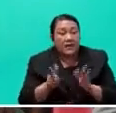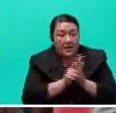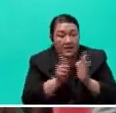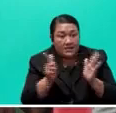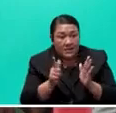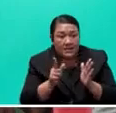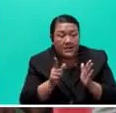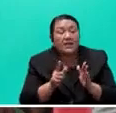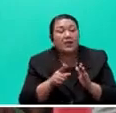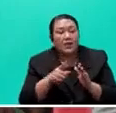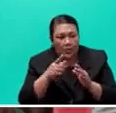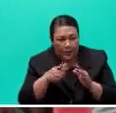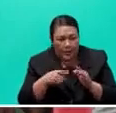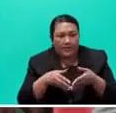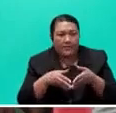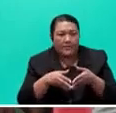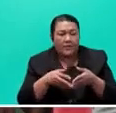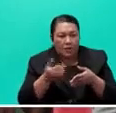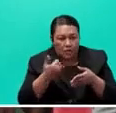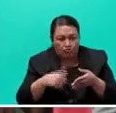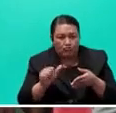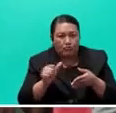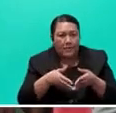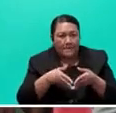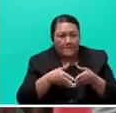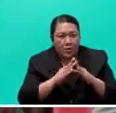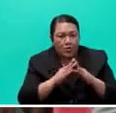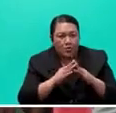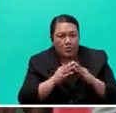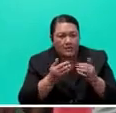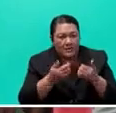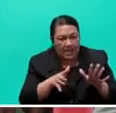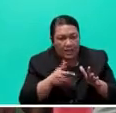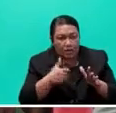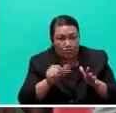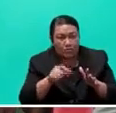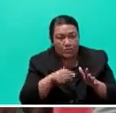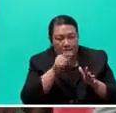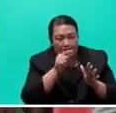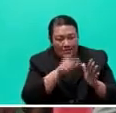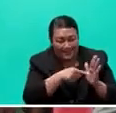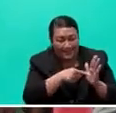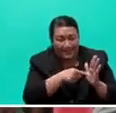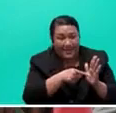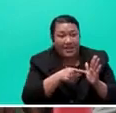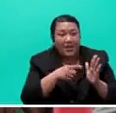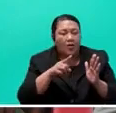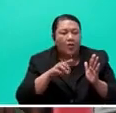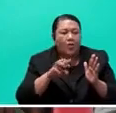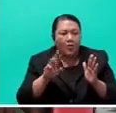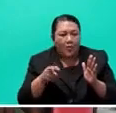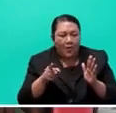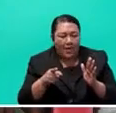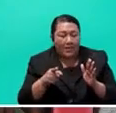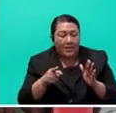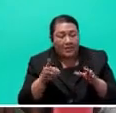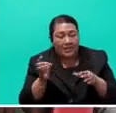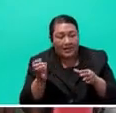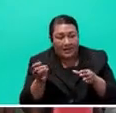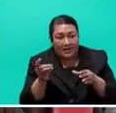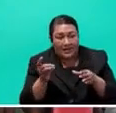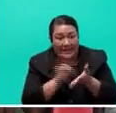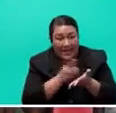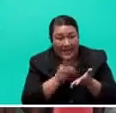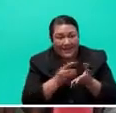date appointed by the Minister by notice in the Gazette. Clause 2 of the bill provides the definition of the terms